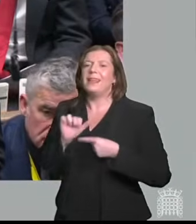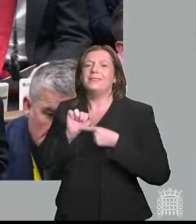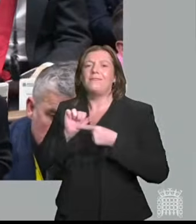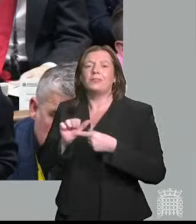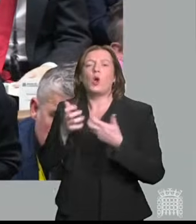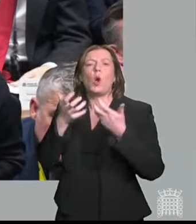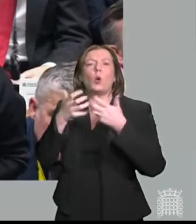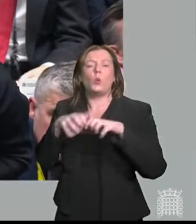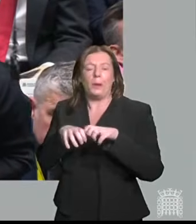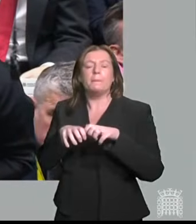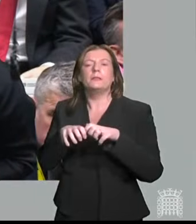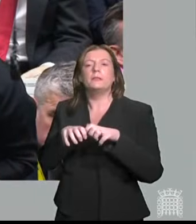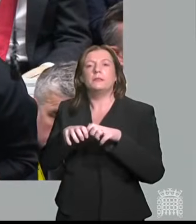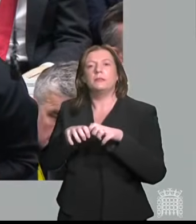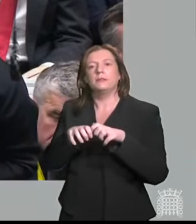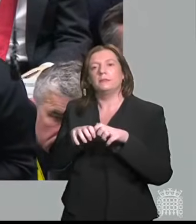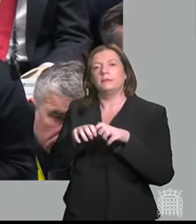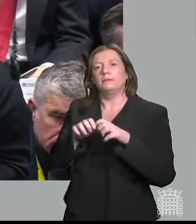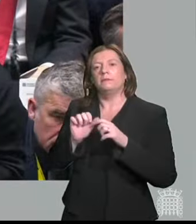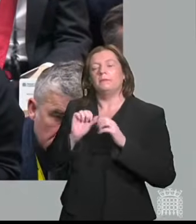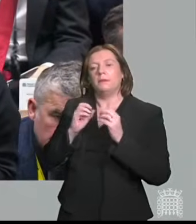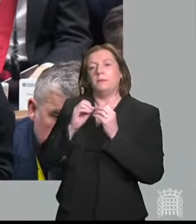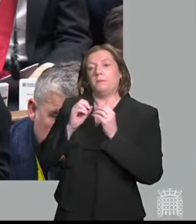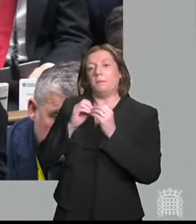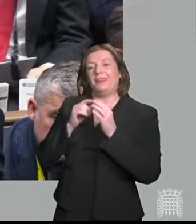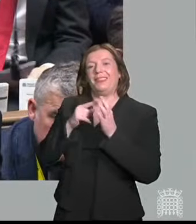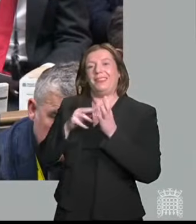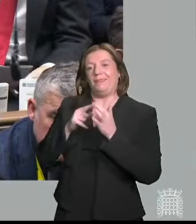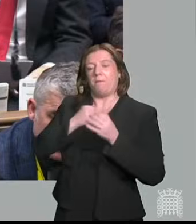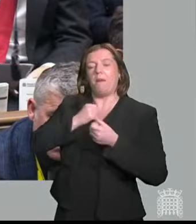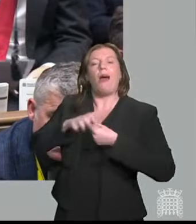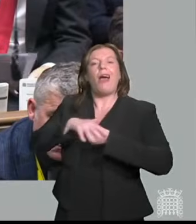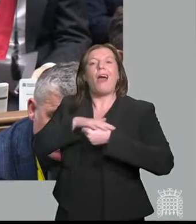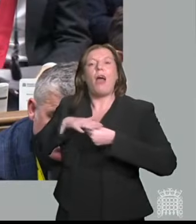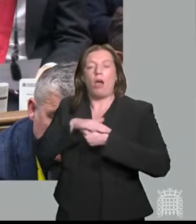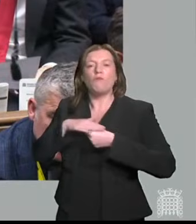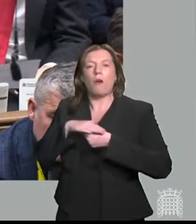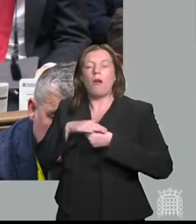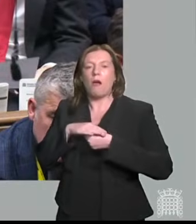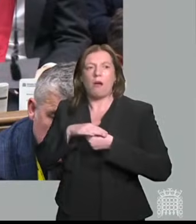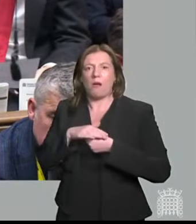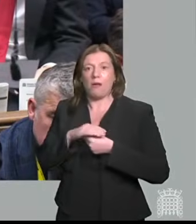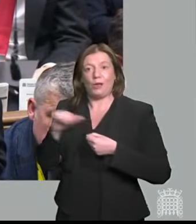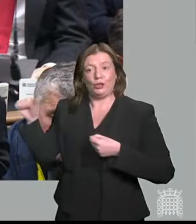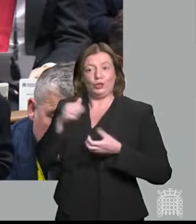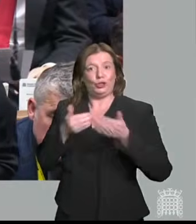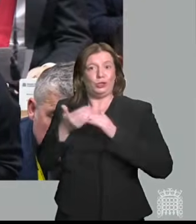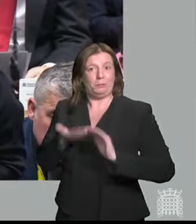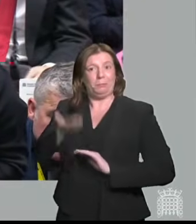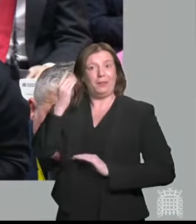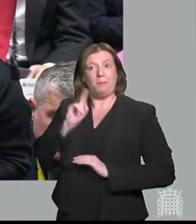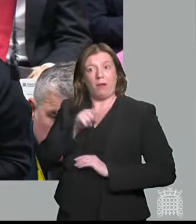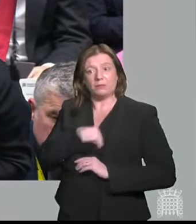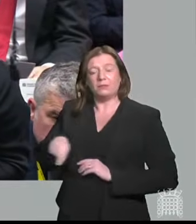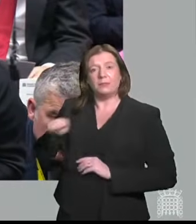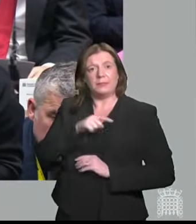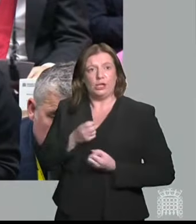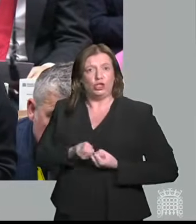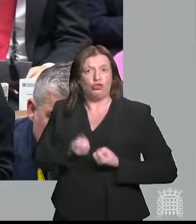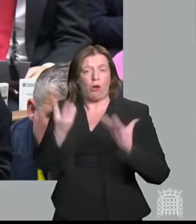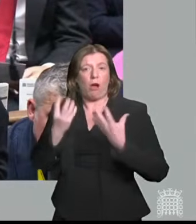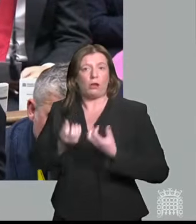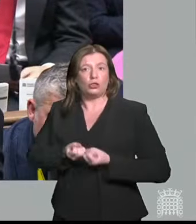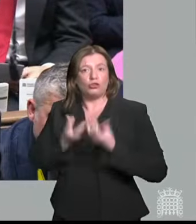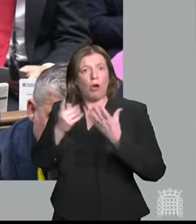Support Ministry of Defence site at Beith in my constituency is dragging on as workers engage in strike action